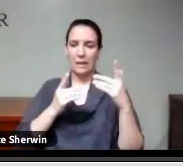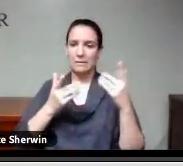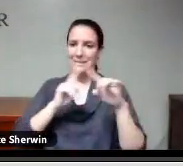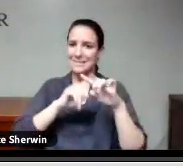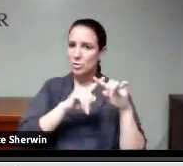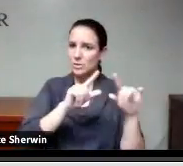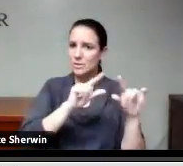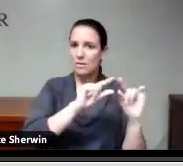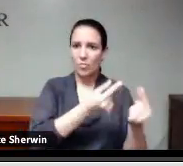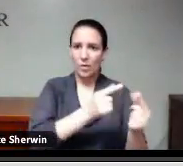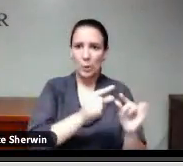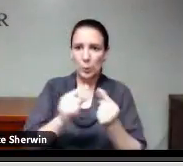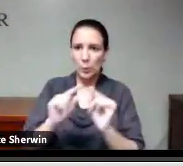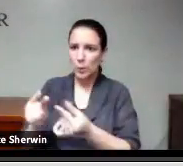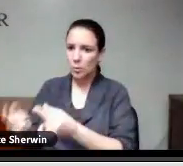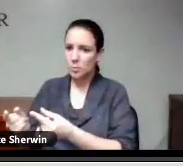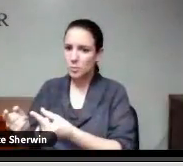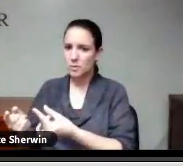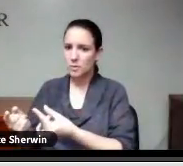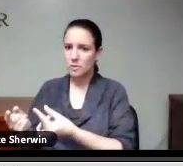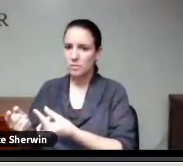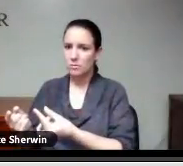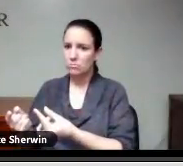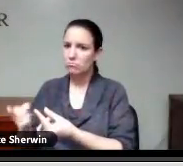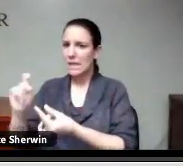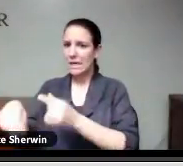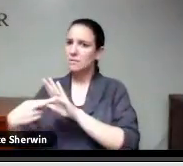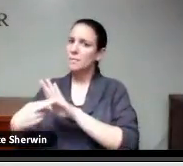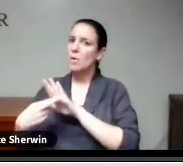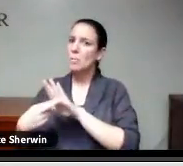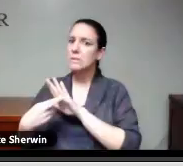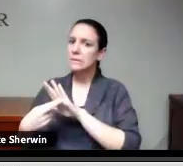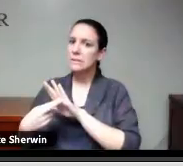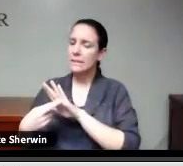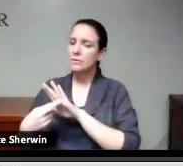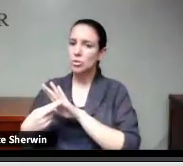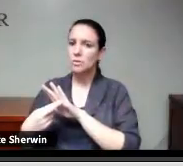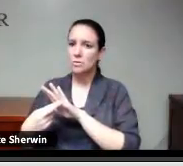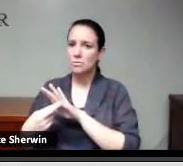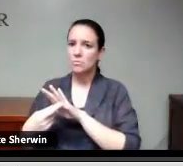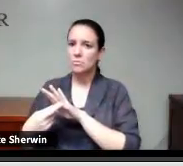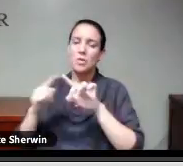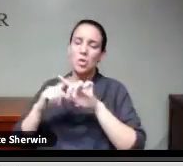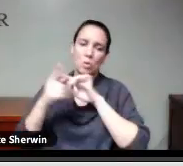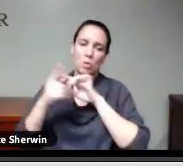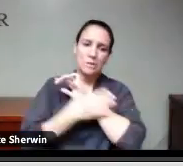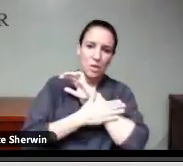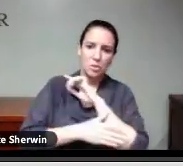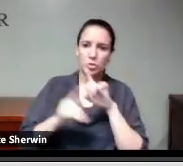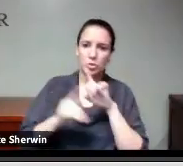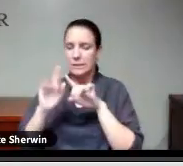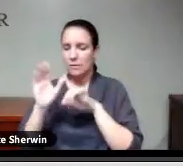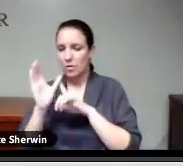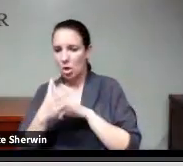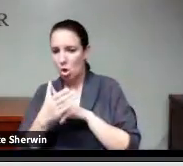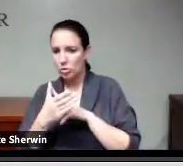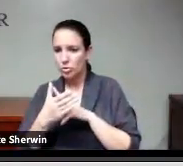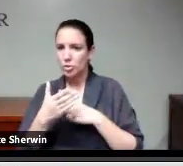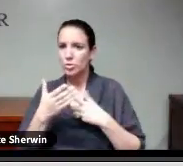in our collections, that there is reasonable representation from different countries and cultures, that there is a